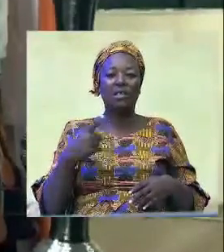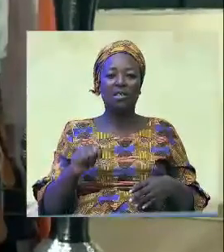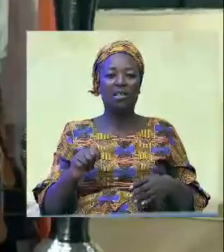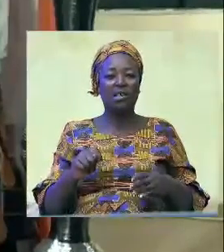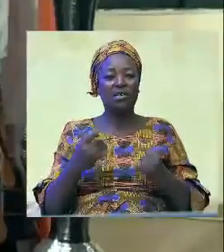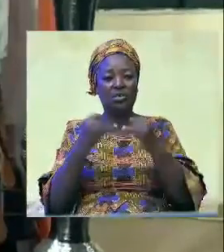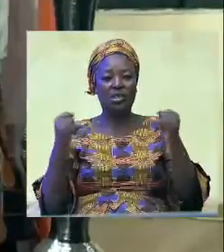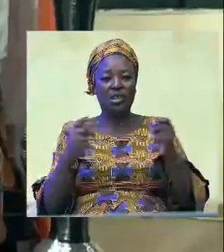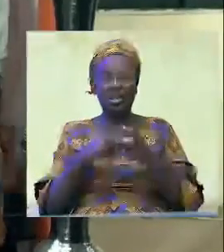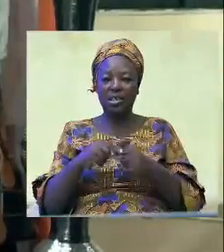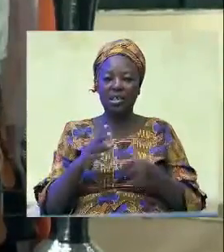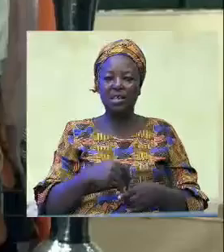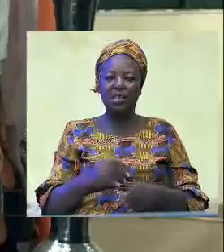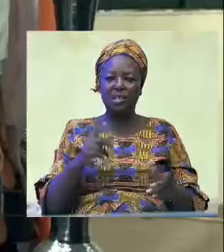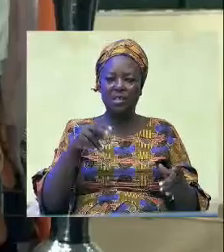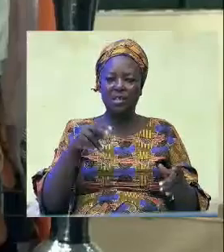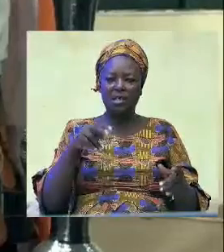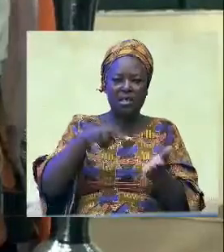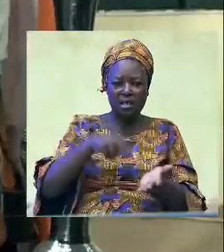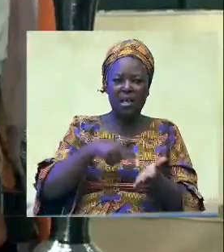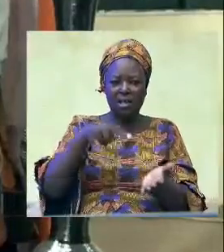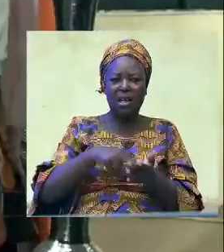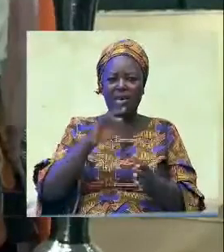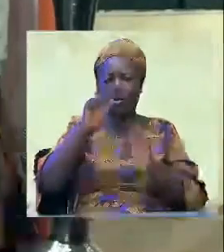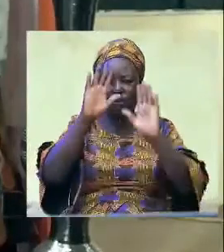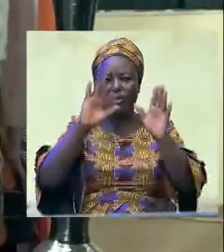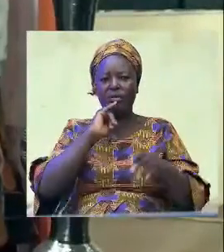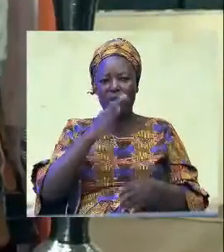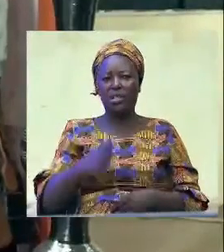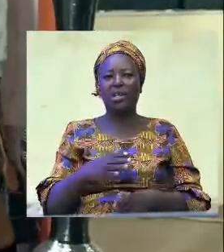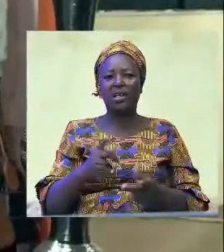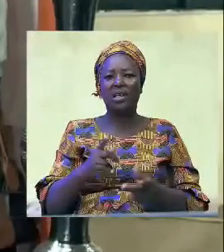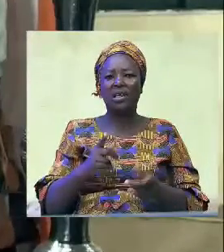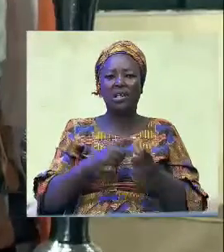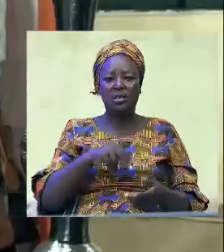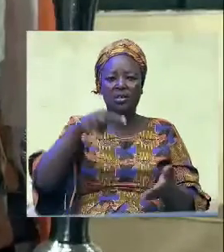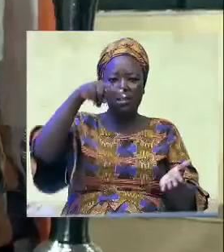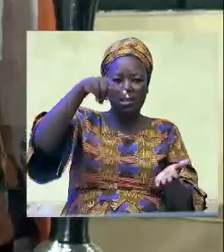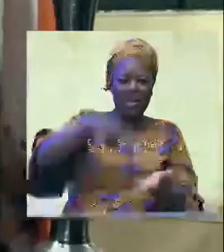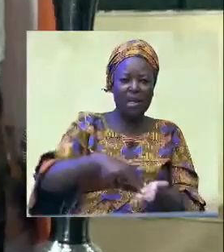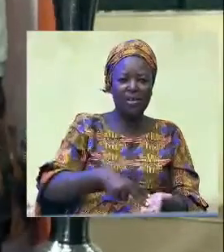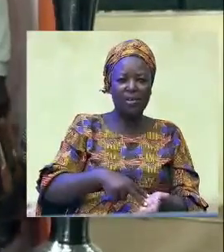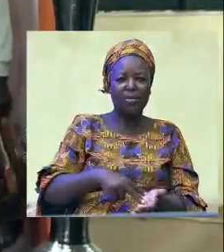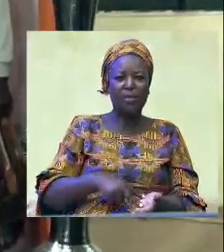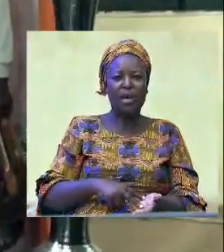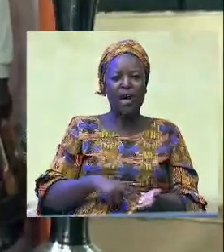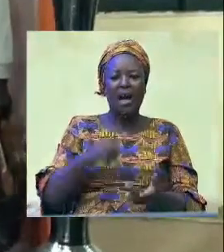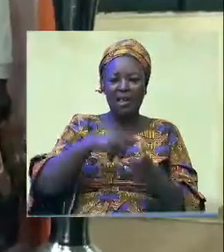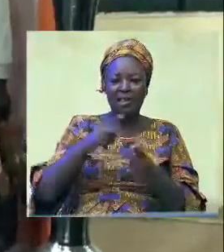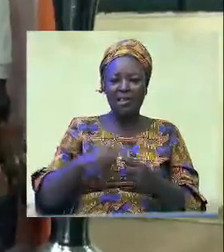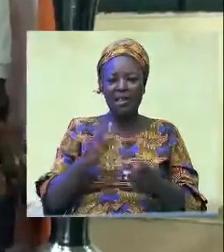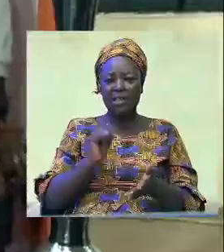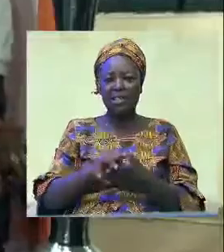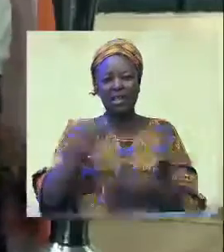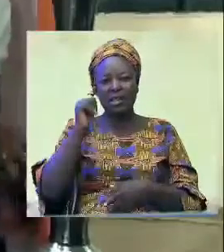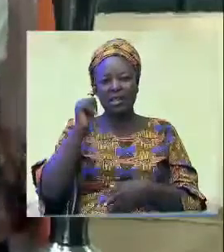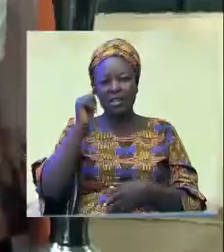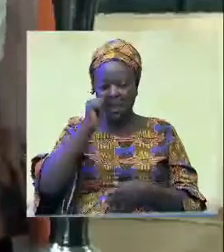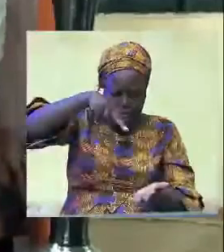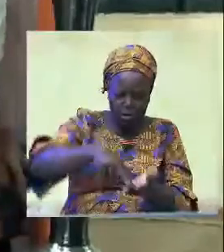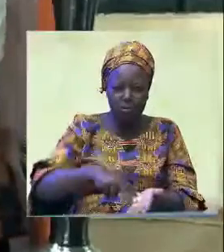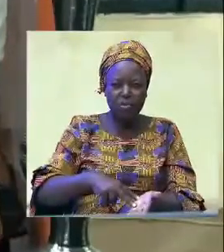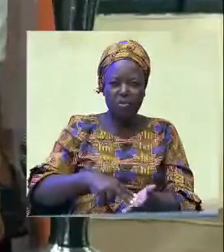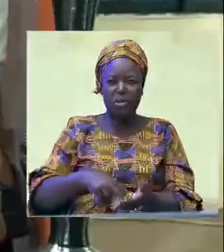from her. I said, stand up. Your miracle is there. Stand up. Your miracle is there. She rose up. Behold, she's